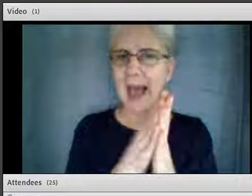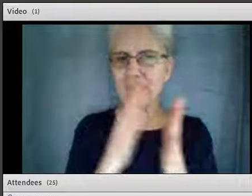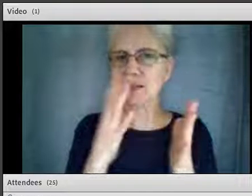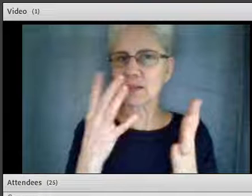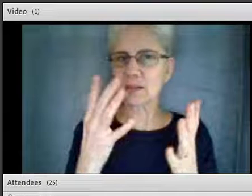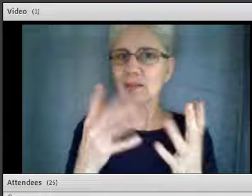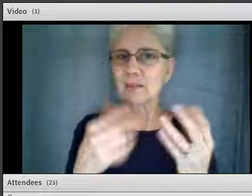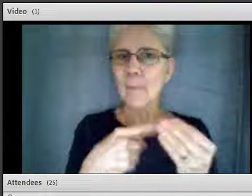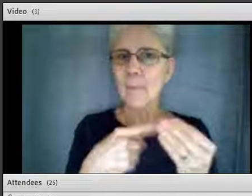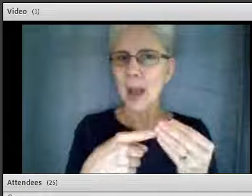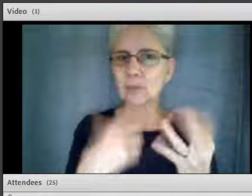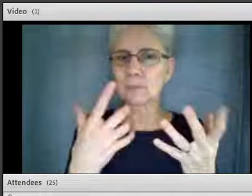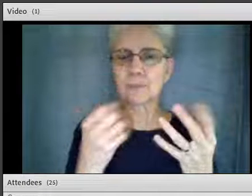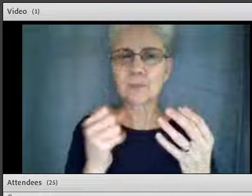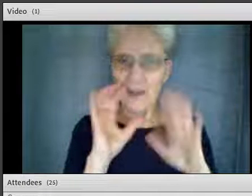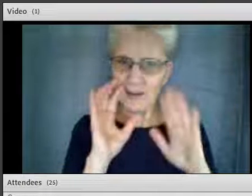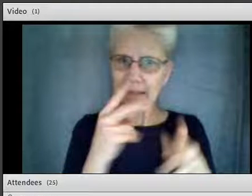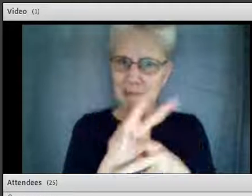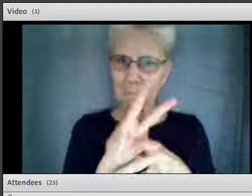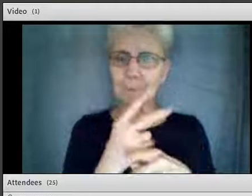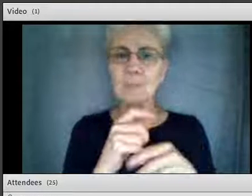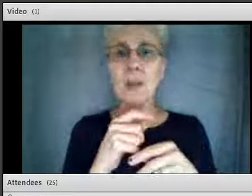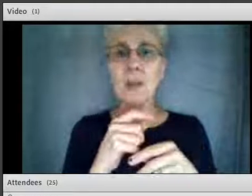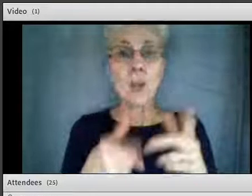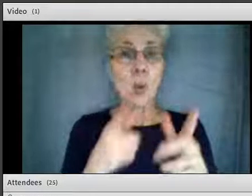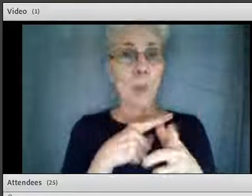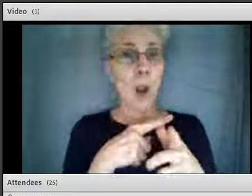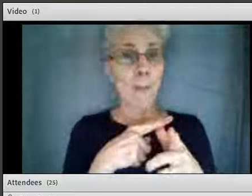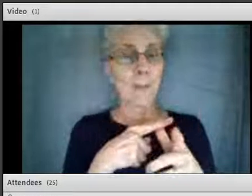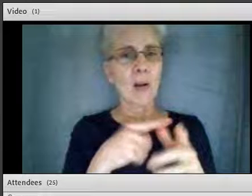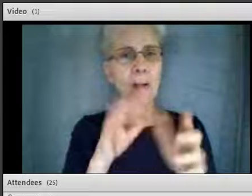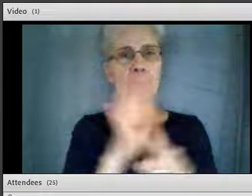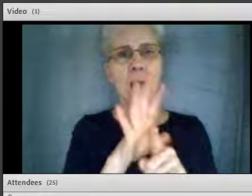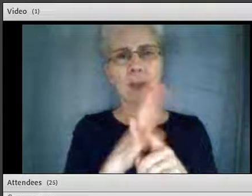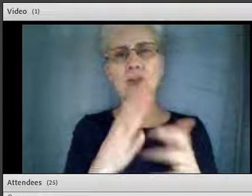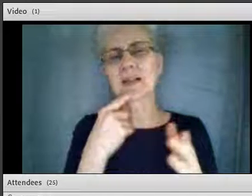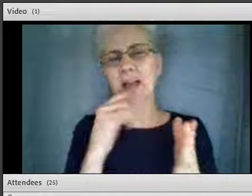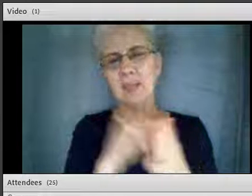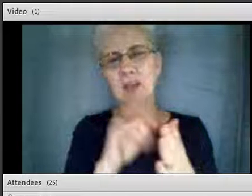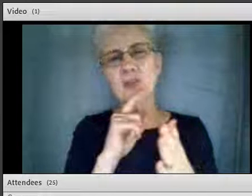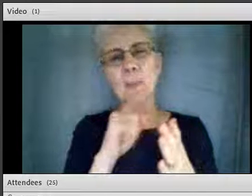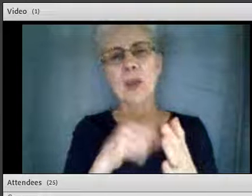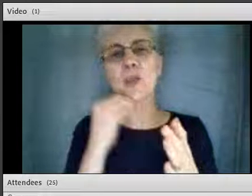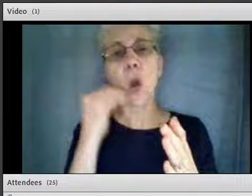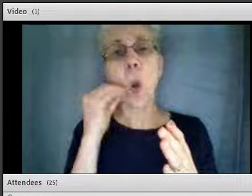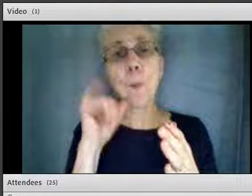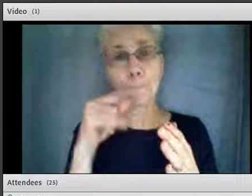your primary and popular services, I've said that before, should be on your home page and very easy to find.